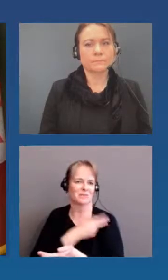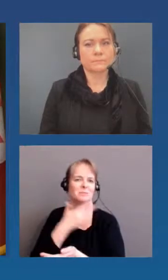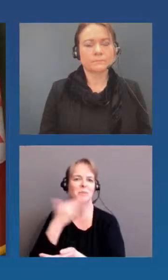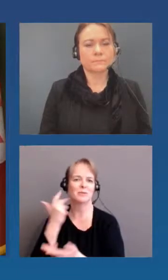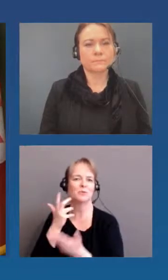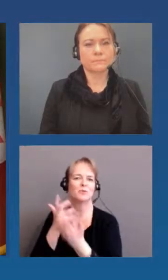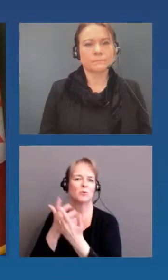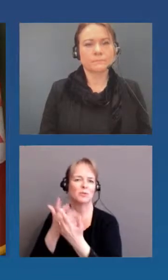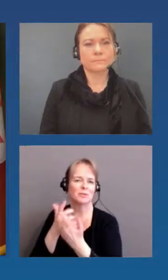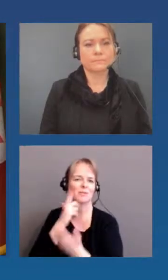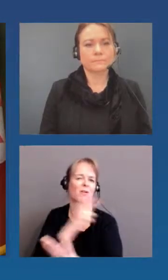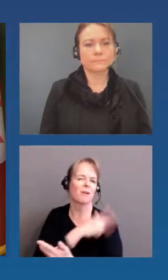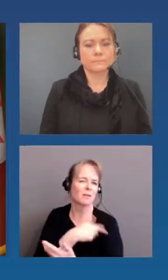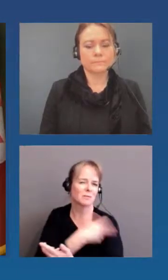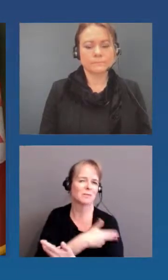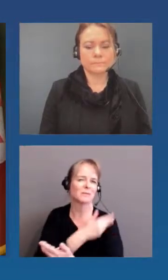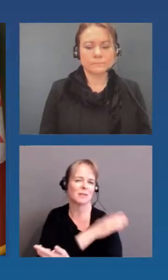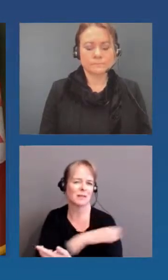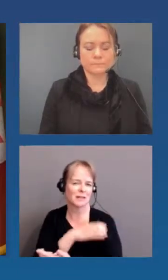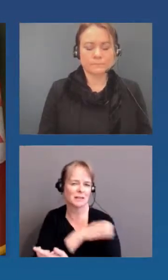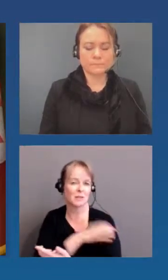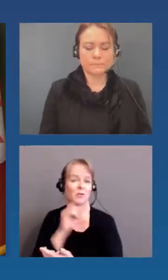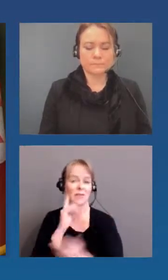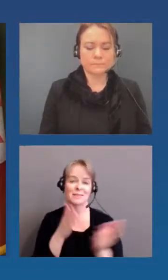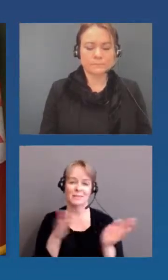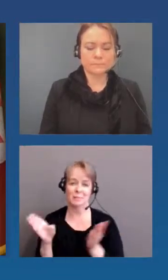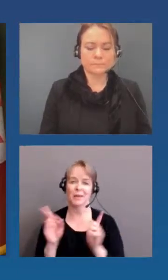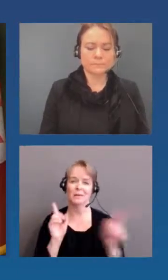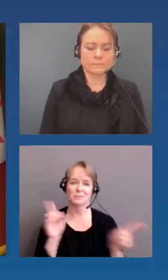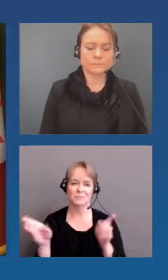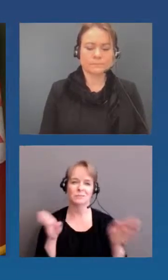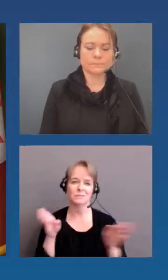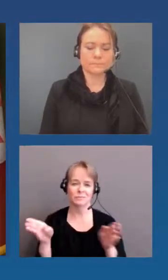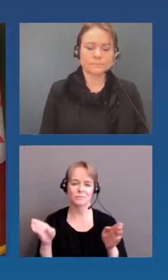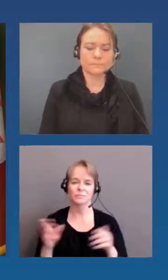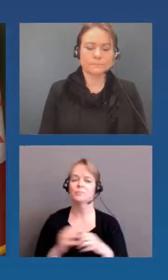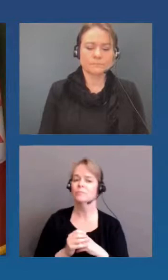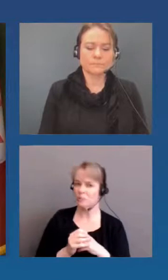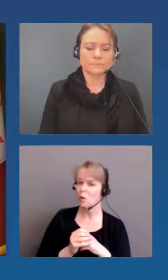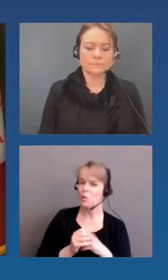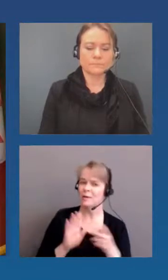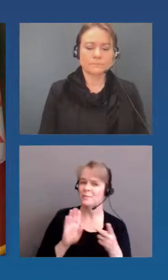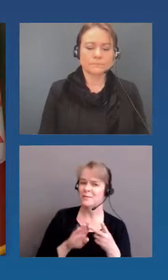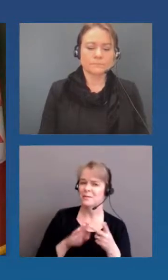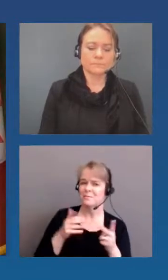All right. Now, just as maybe a follow-up, changing subjects a little bit.